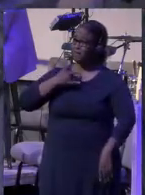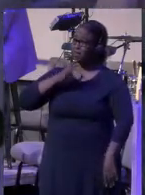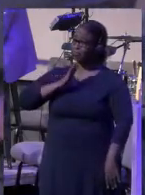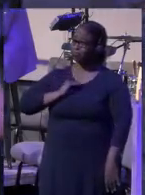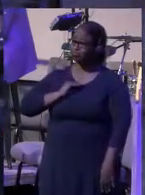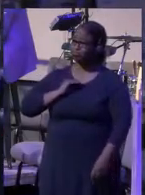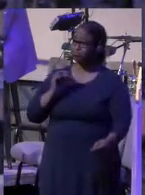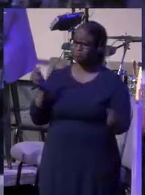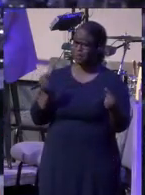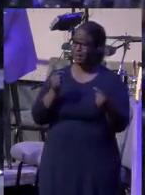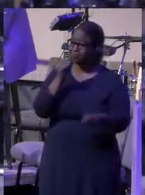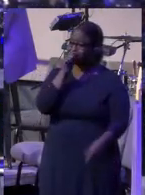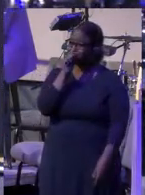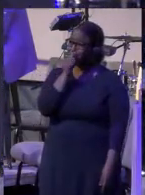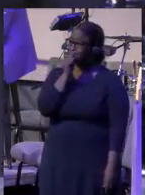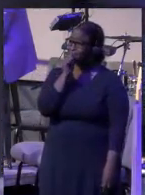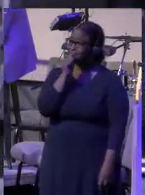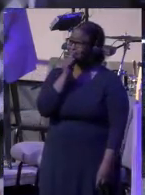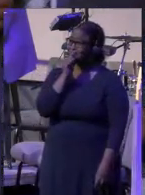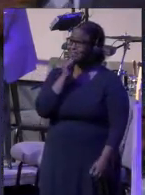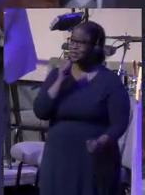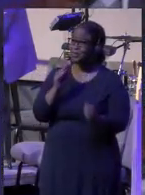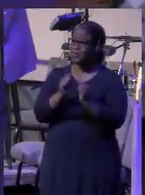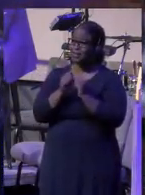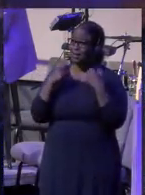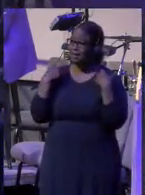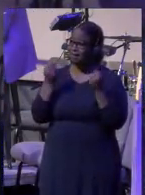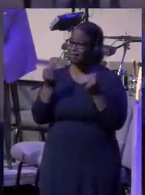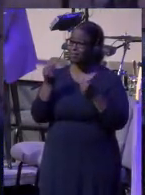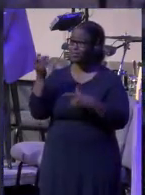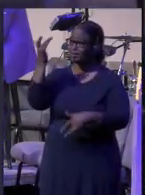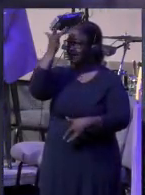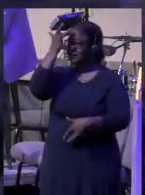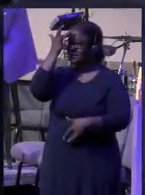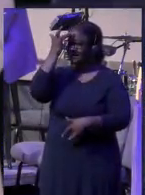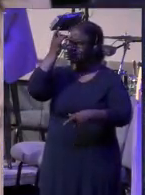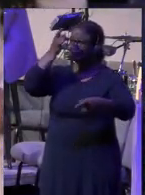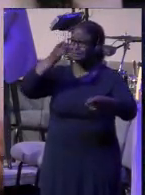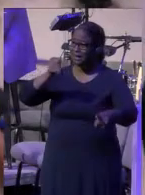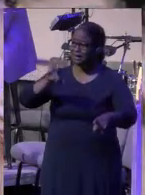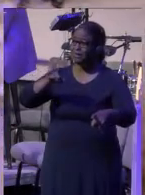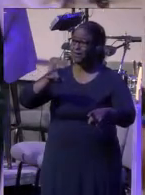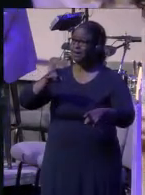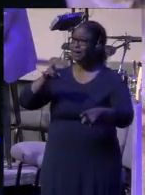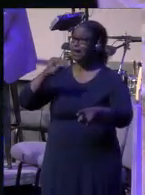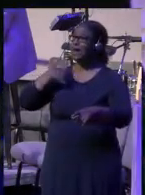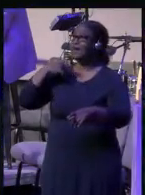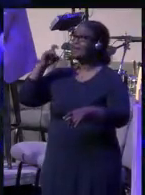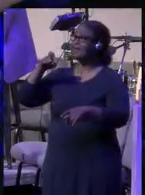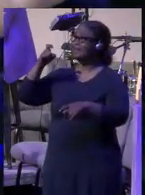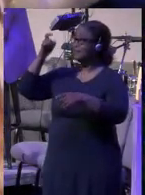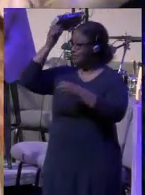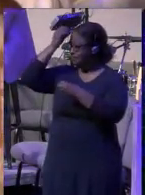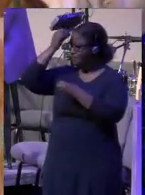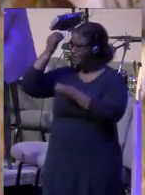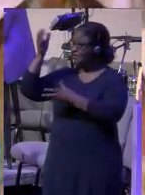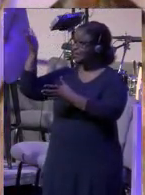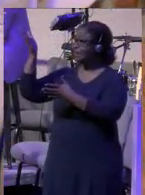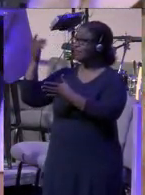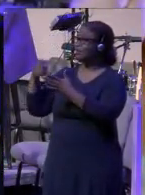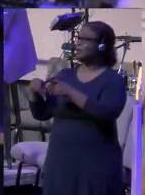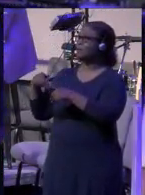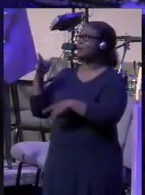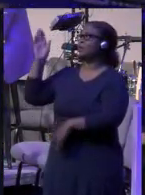this pain and suffering, Lord God, through my health and sickness, God. I need to tell somebody, and I'm telling you,